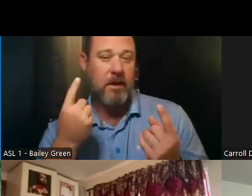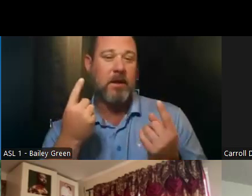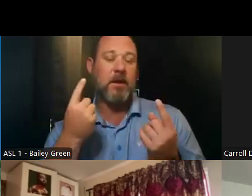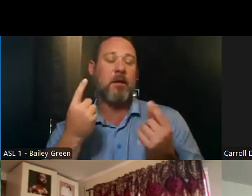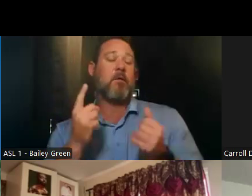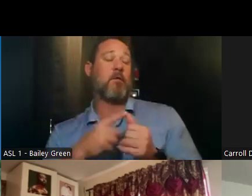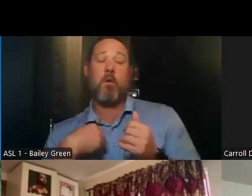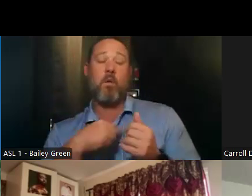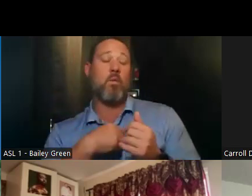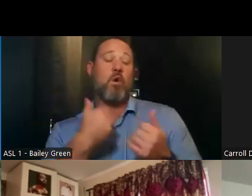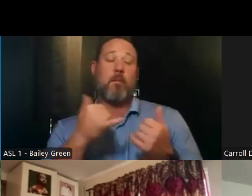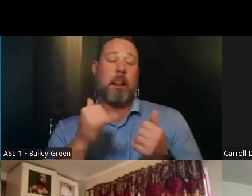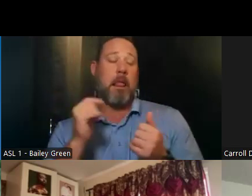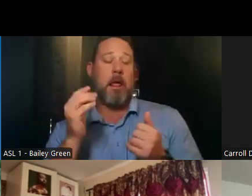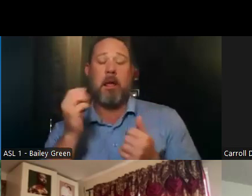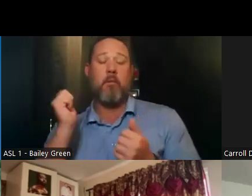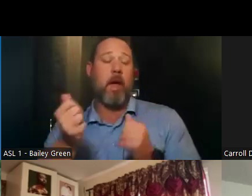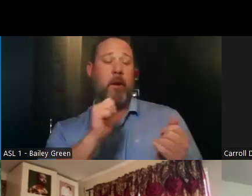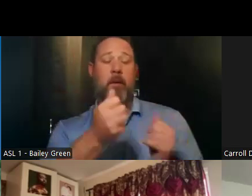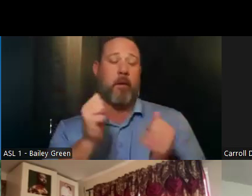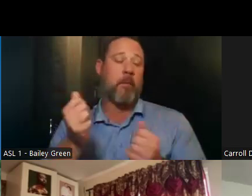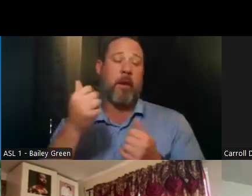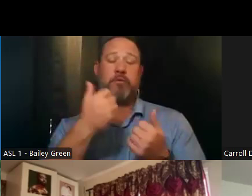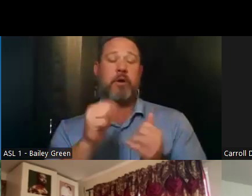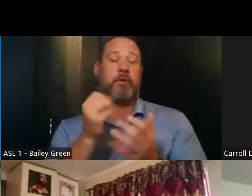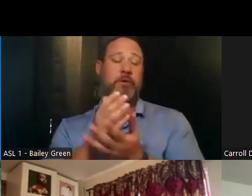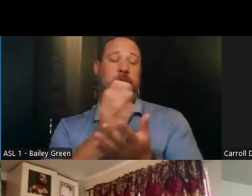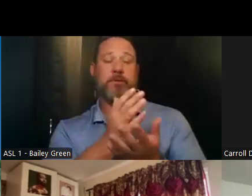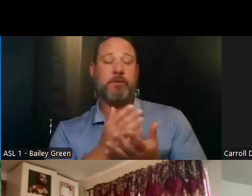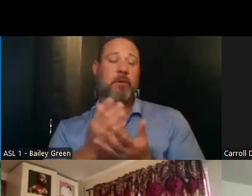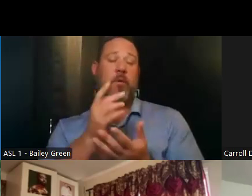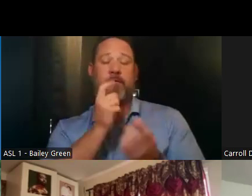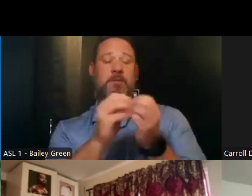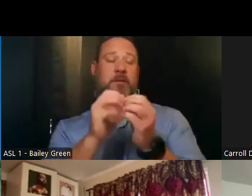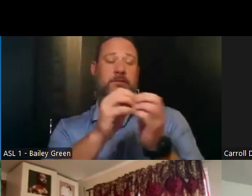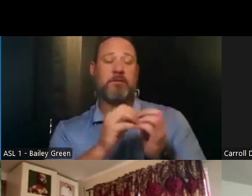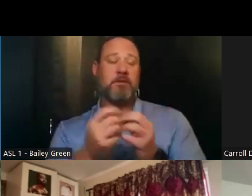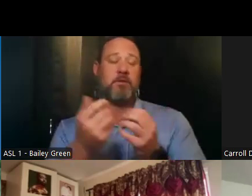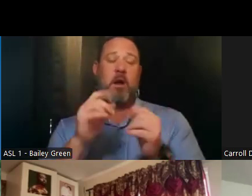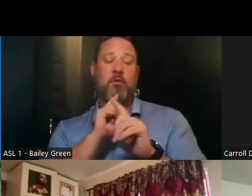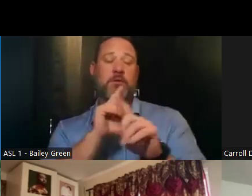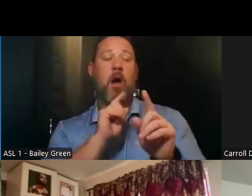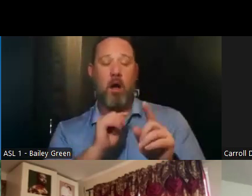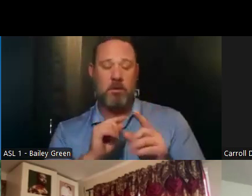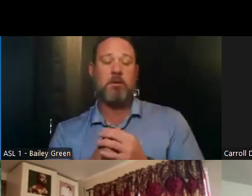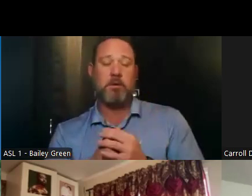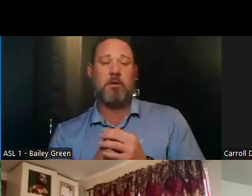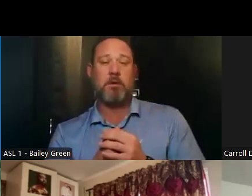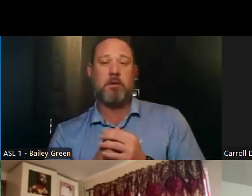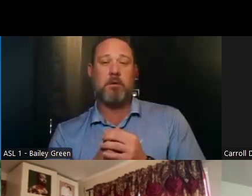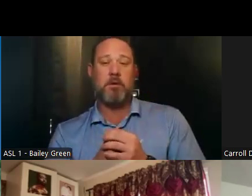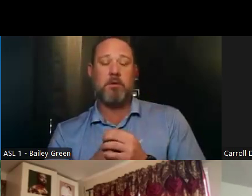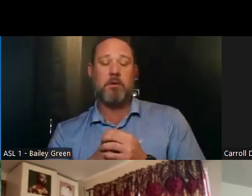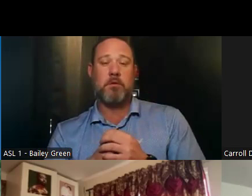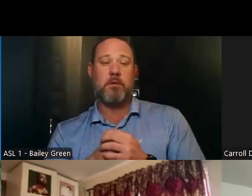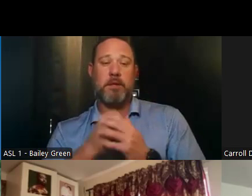of all, we're always playing whack-a-mole, I think, at this point in terms of how do we respond to this fire